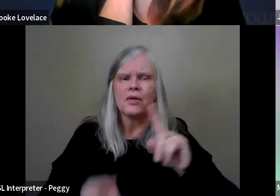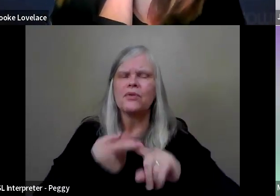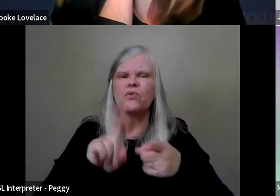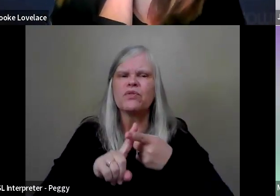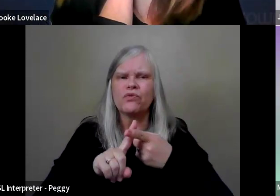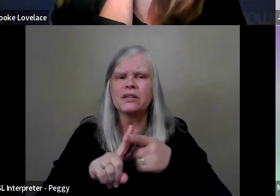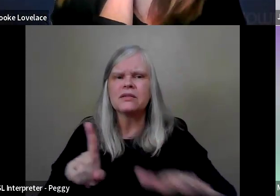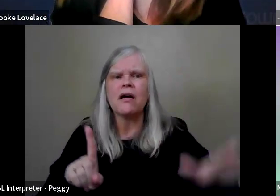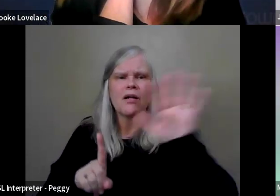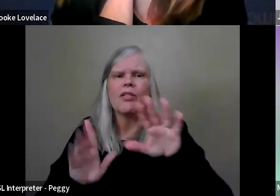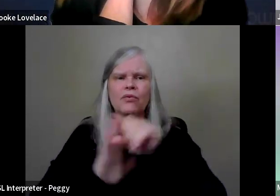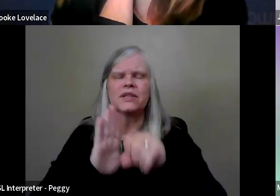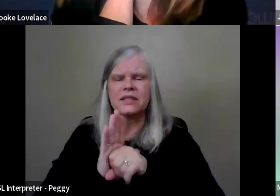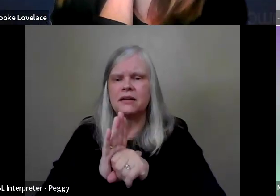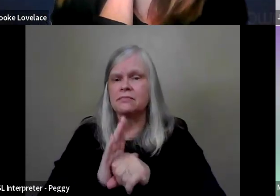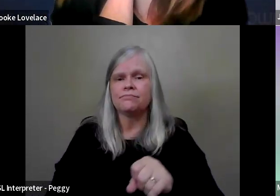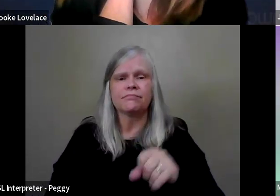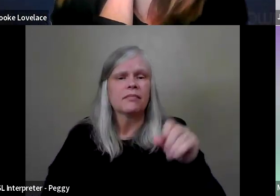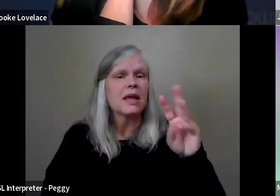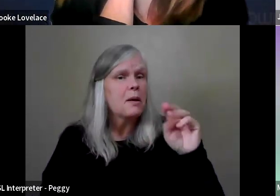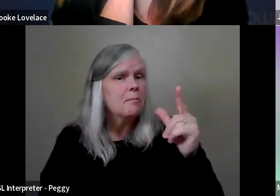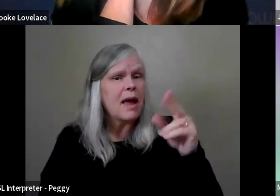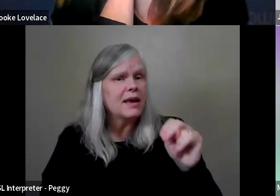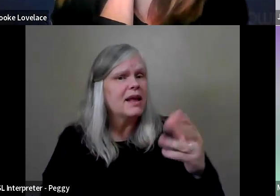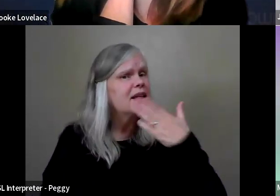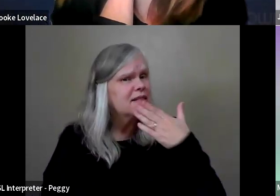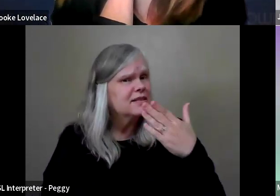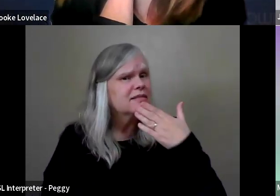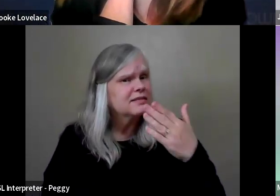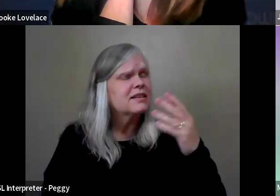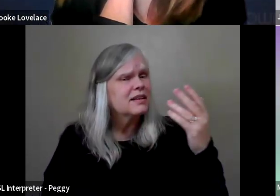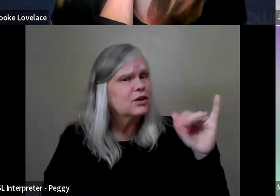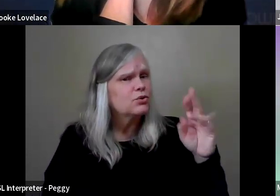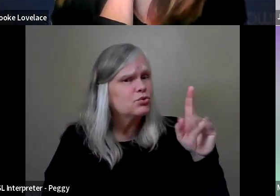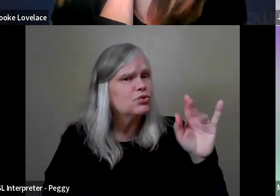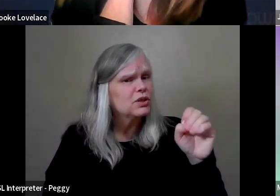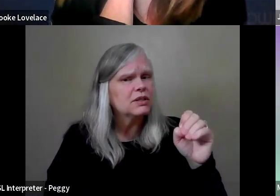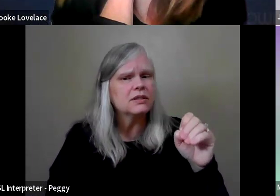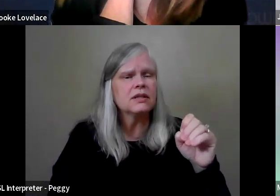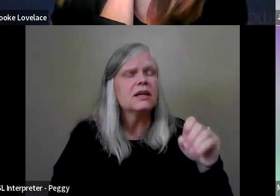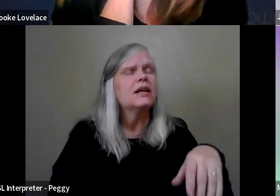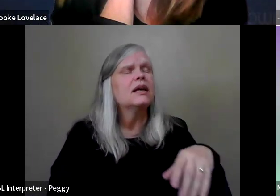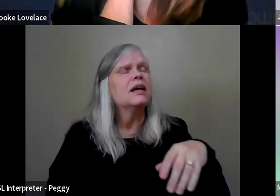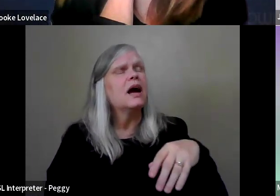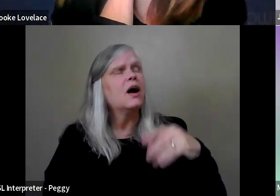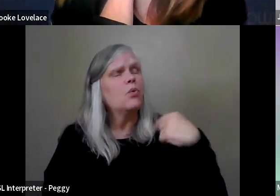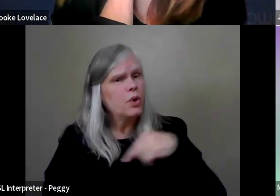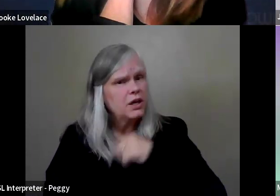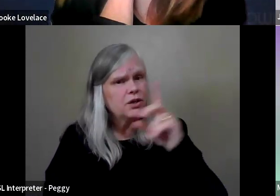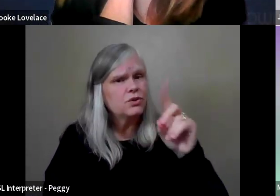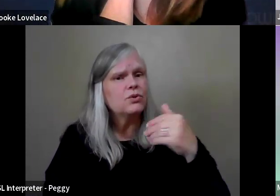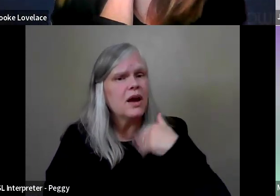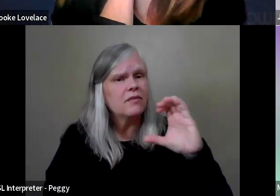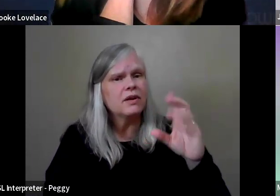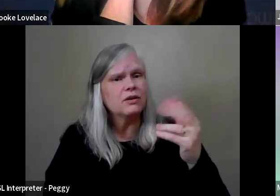state? Yeah, absolutely. Yeah, thanks, Julie. So we do have champions across the state that